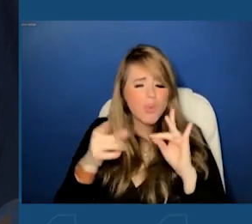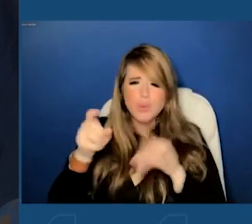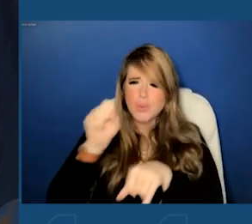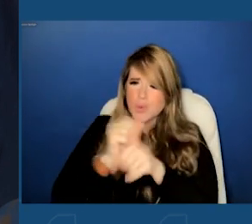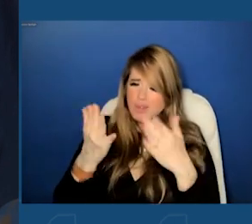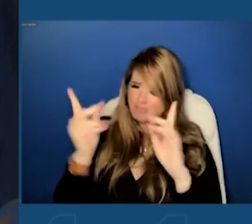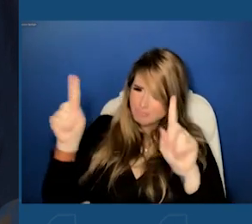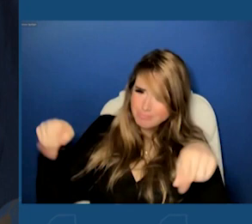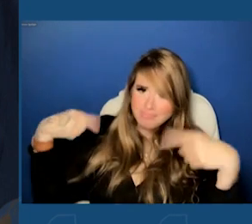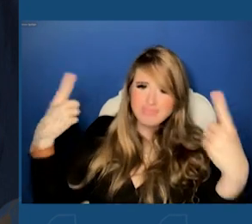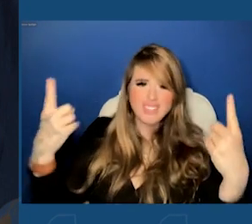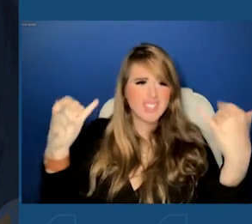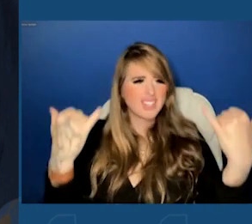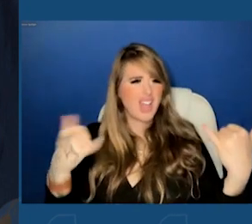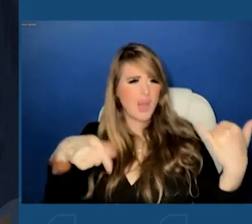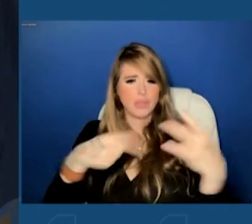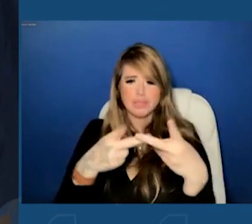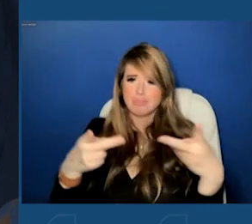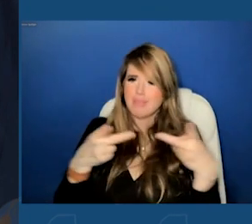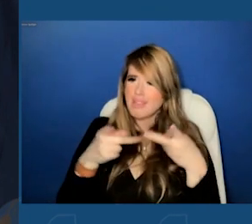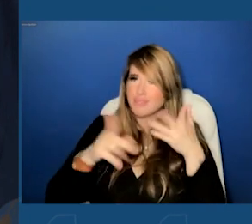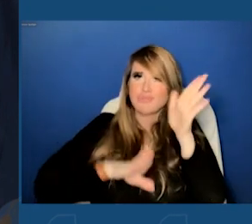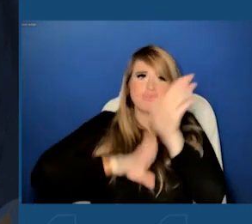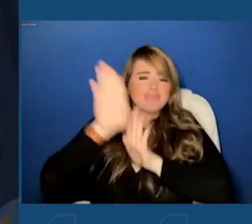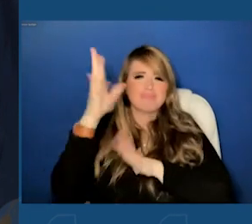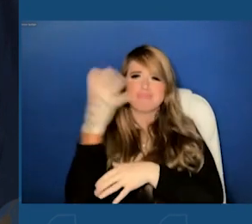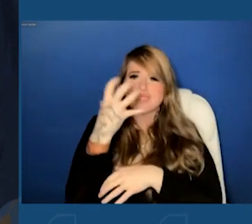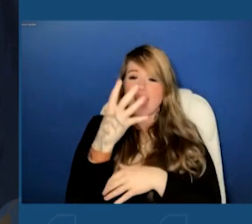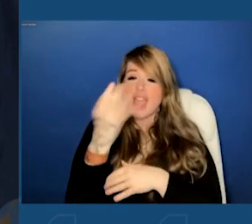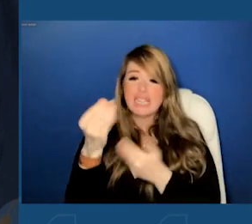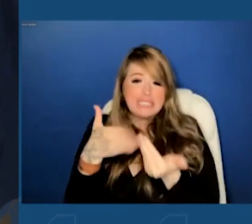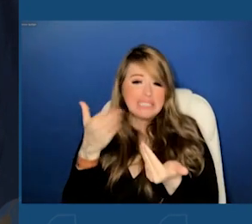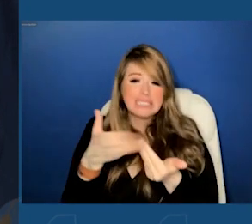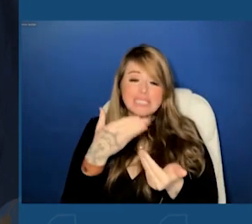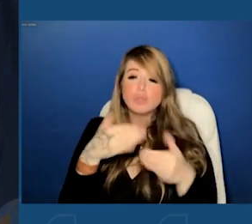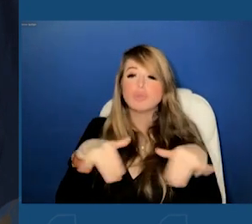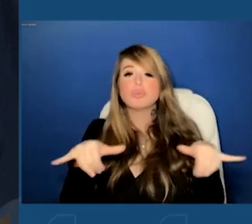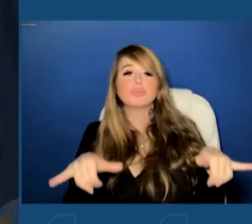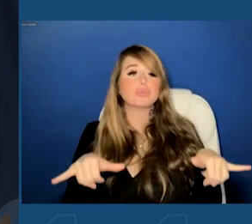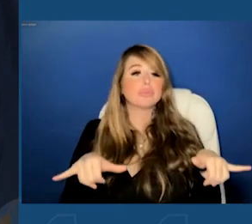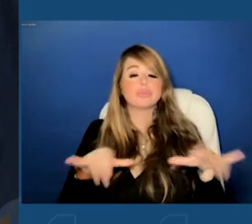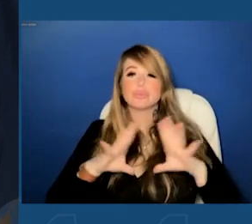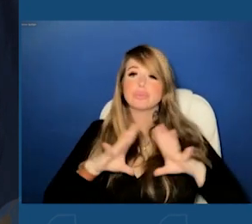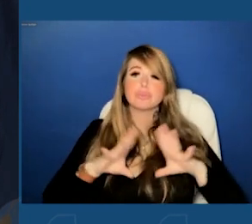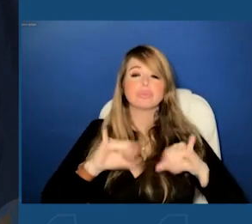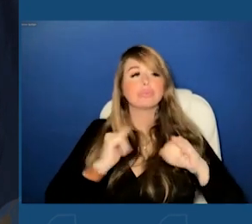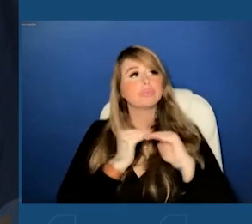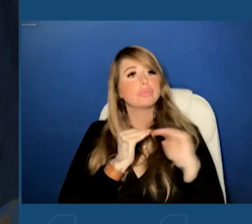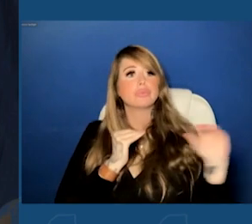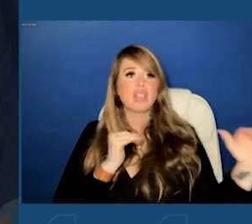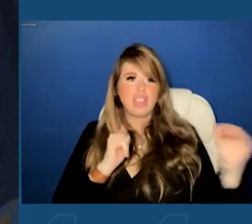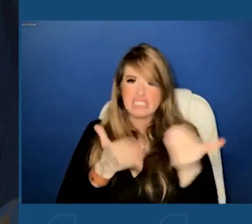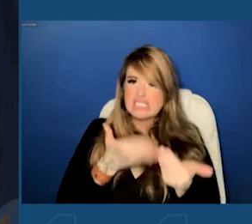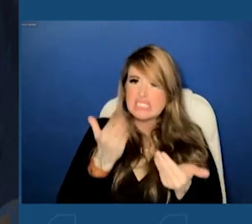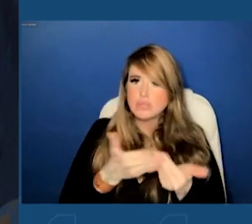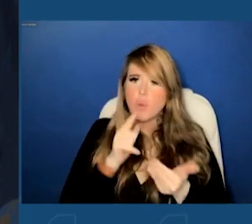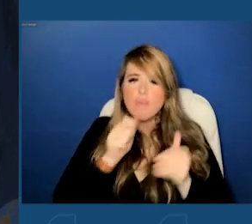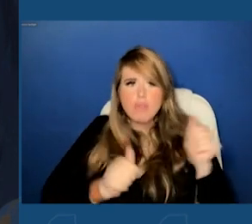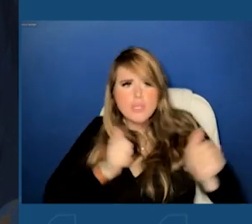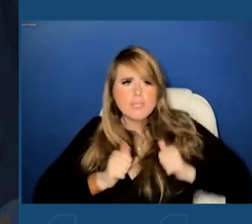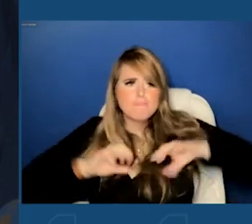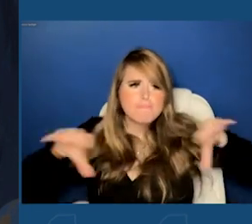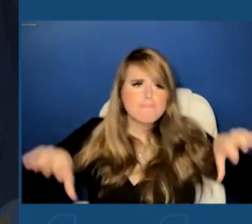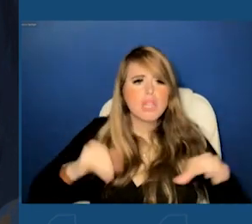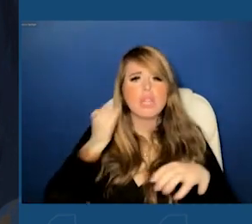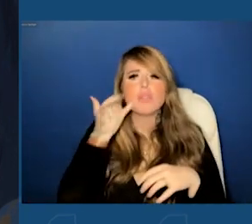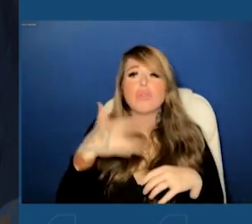of a sudden the place you're at. And it's easy to stand still with anything. You don't have to, if you don't want to think,